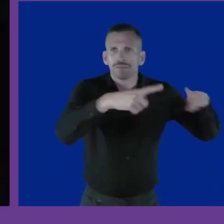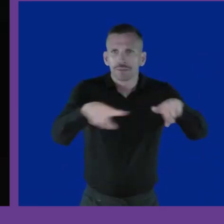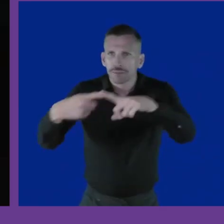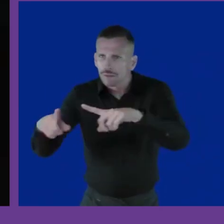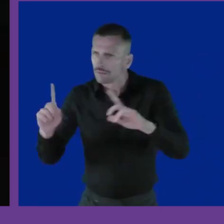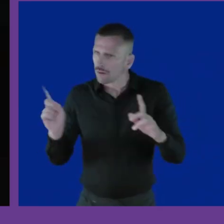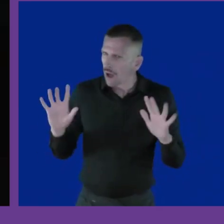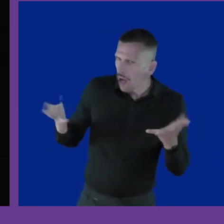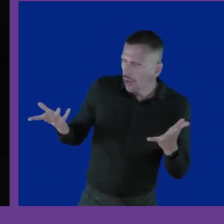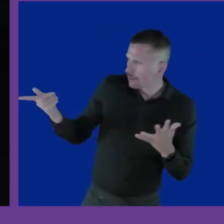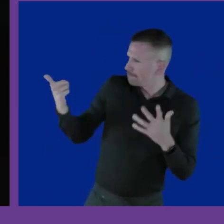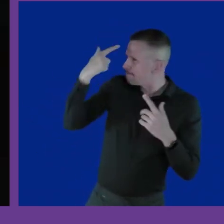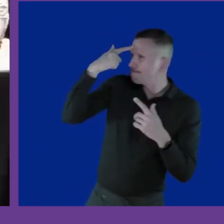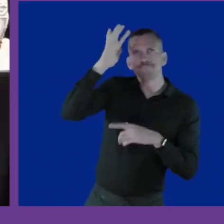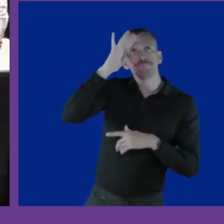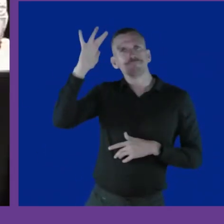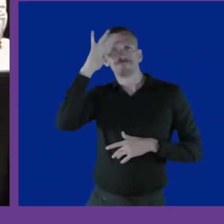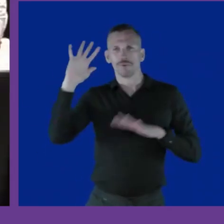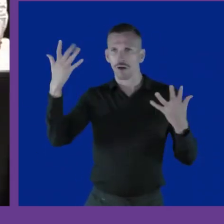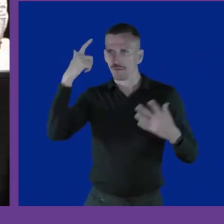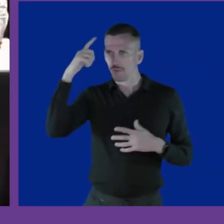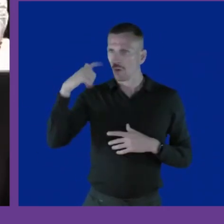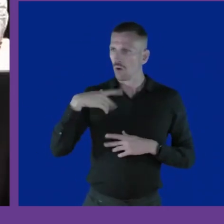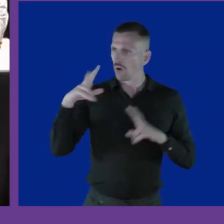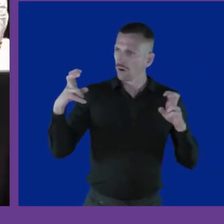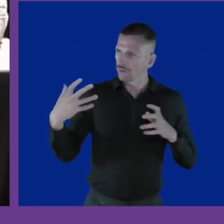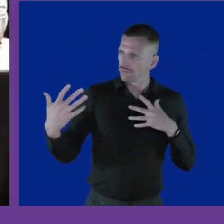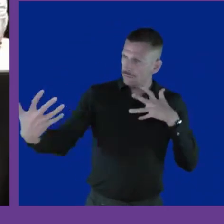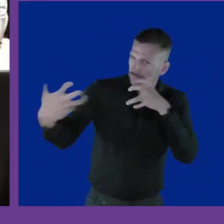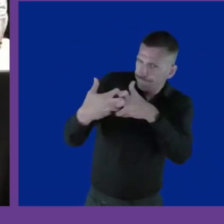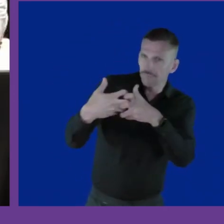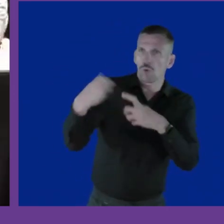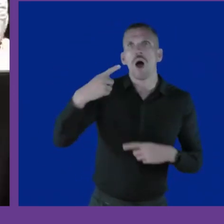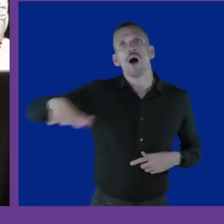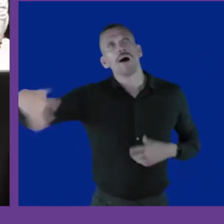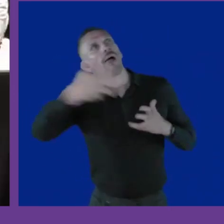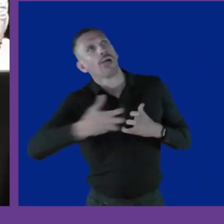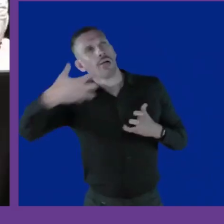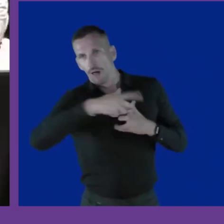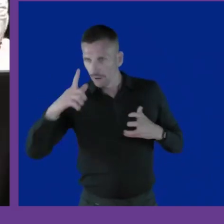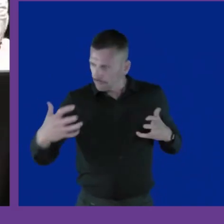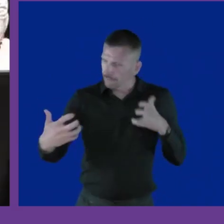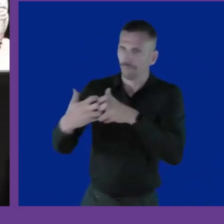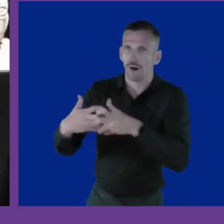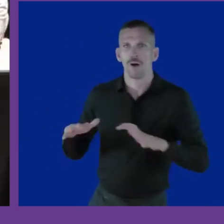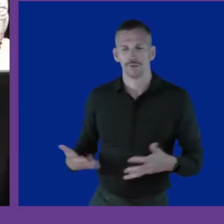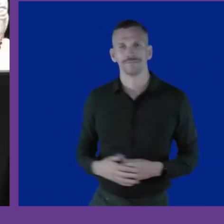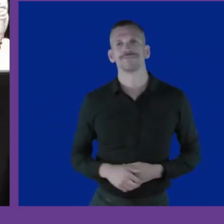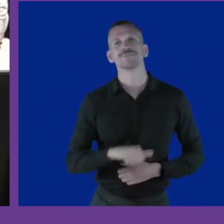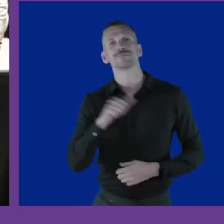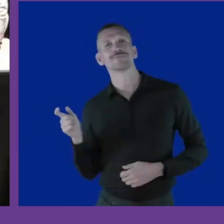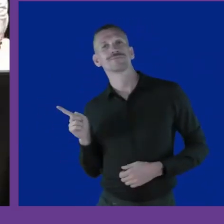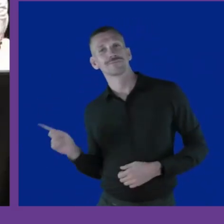see the Thank you very much. Thanks for inviting me. And let me first say how happy I am to participate in these discussions. I